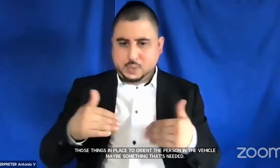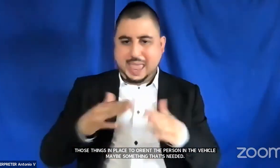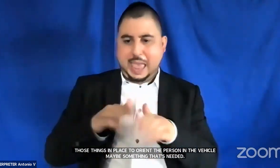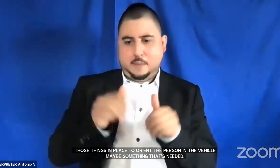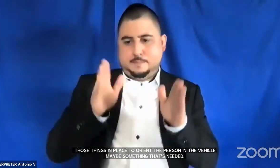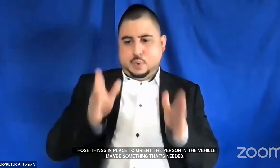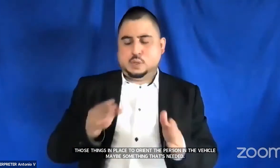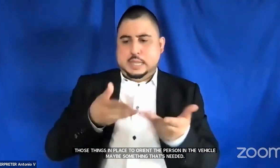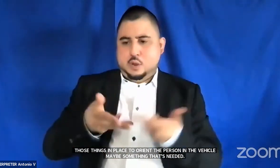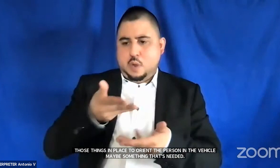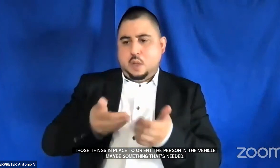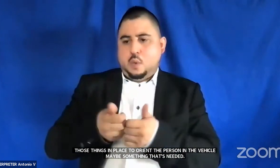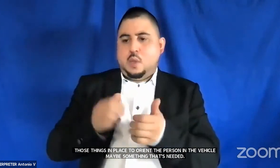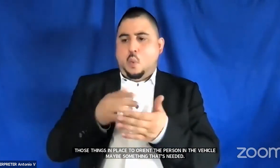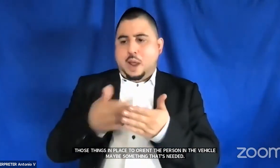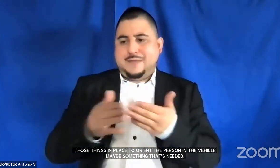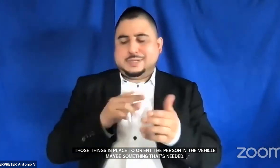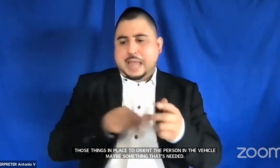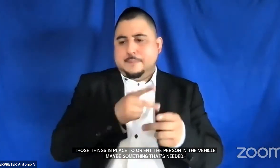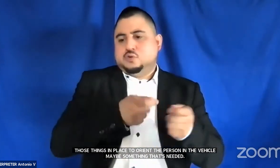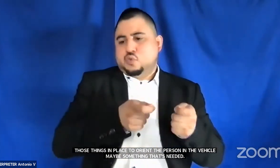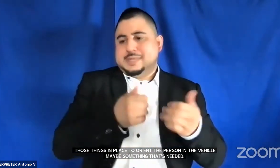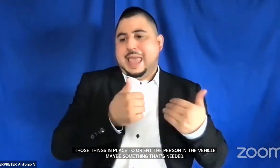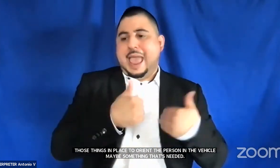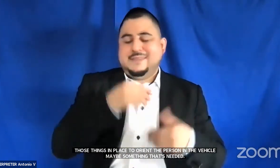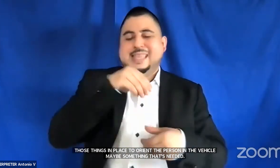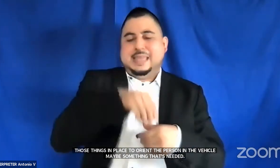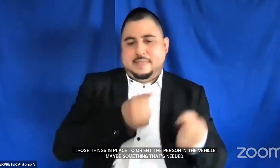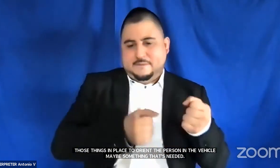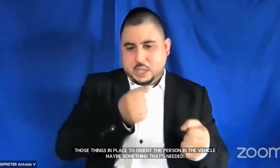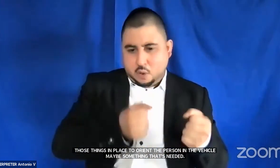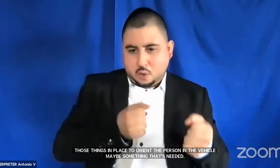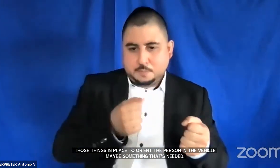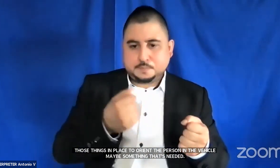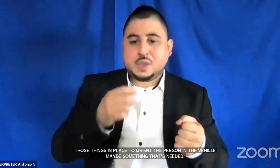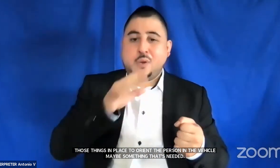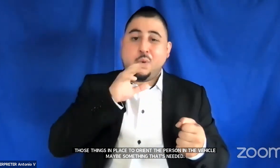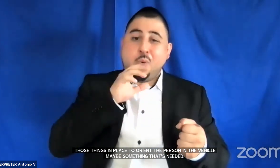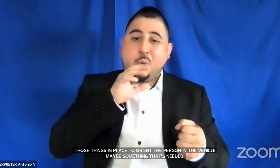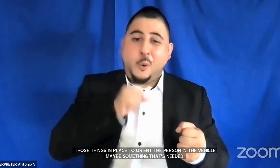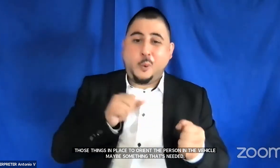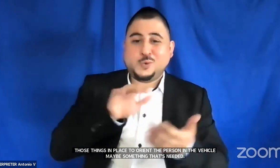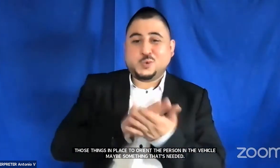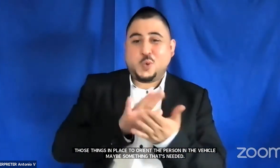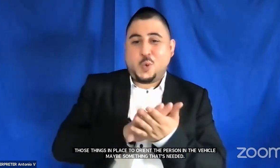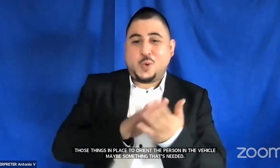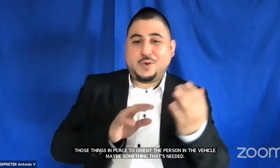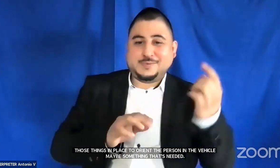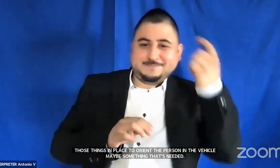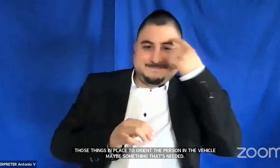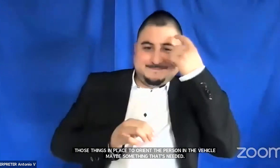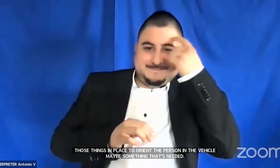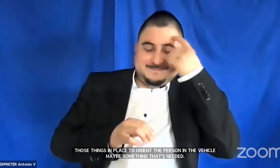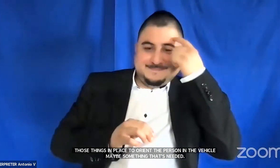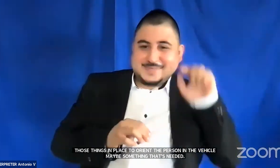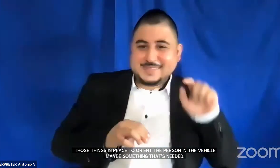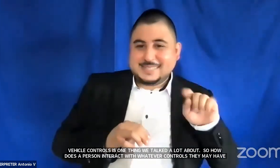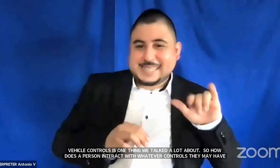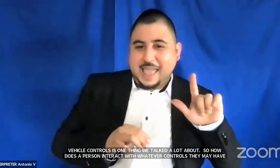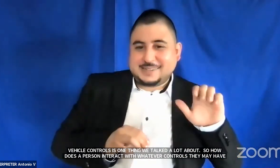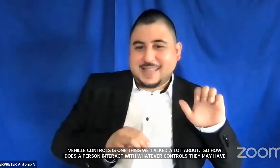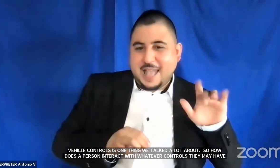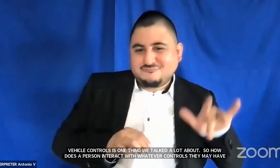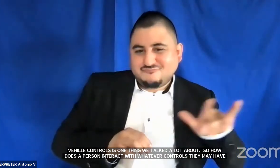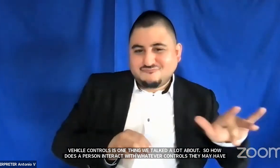person interact with whatever controls they may have in the vehicle? We're old school, so tactile knobs and buttons still work for us.